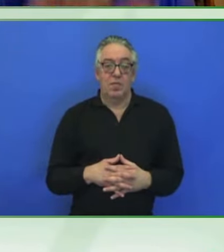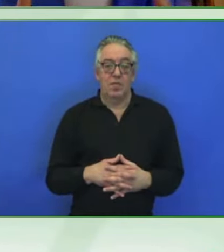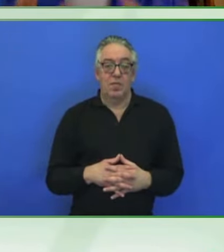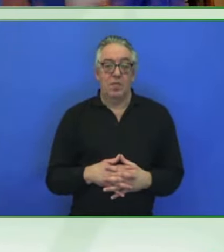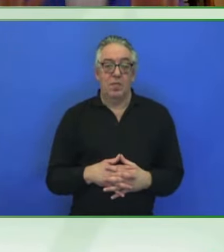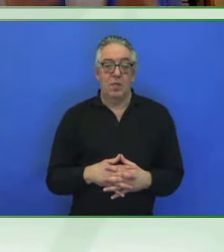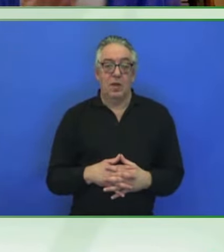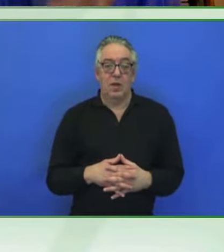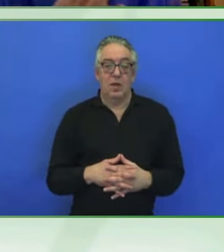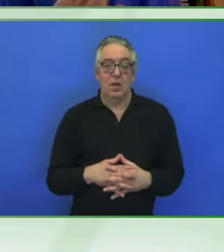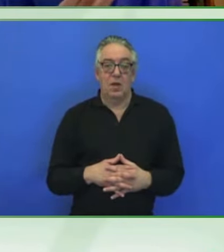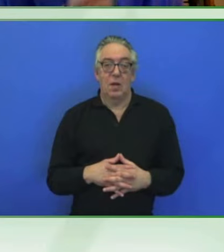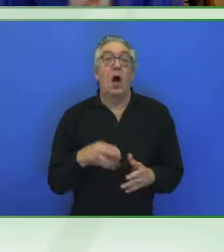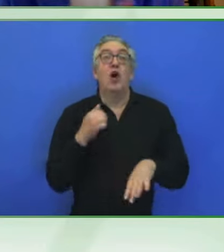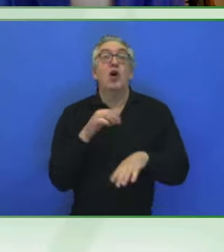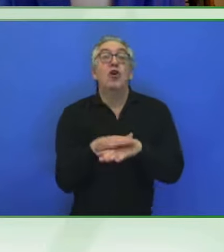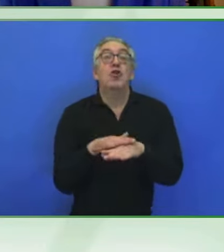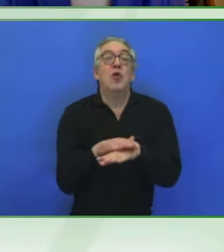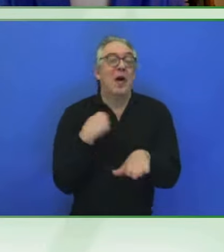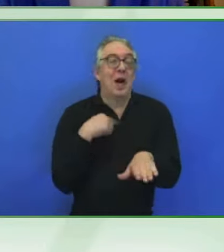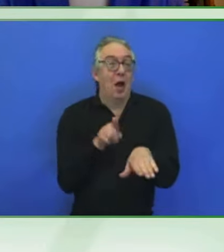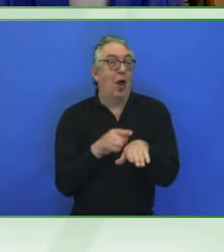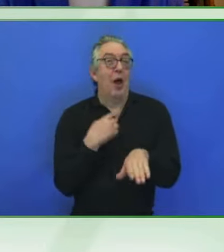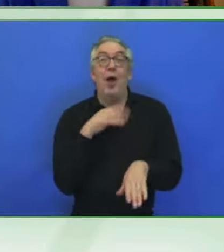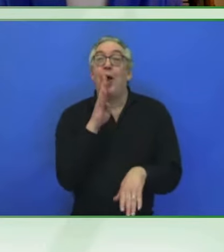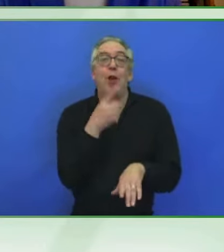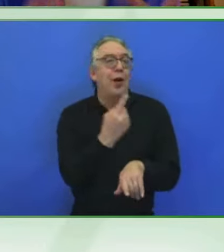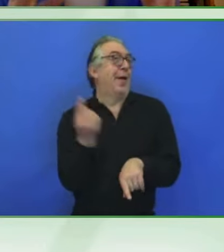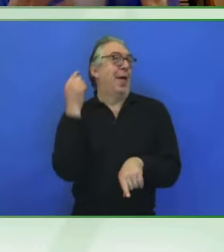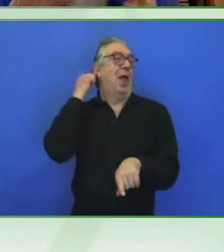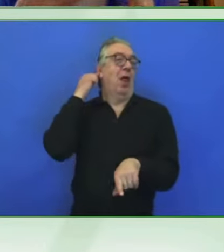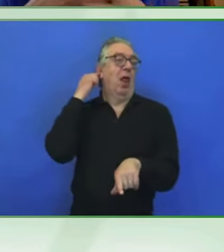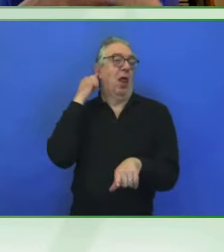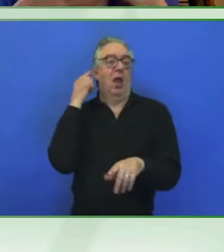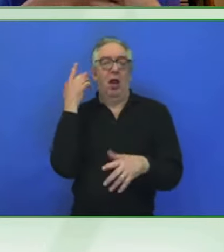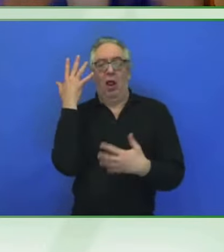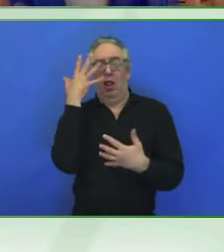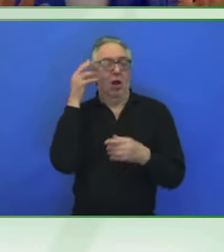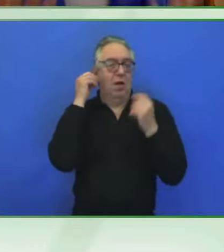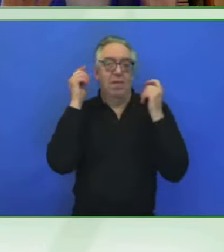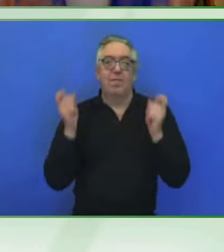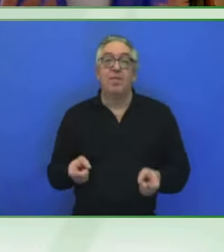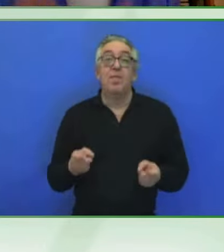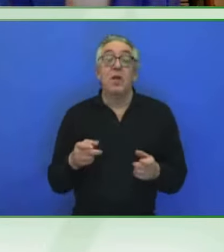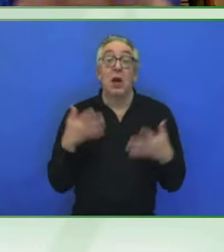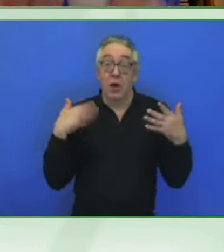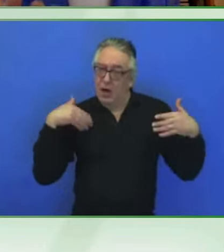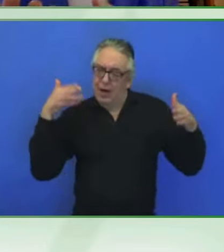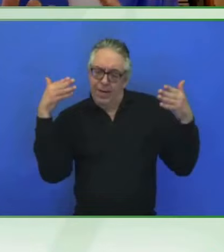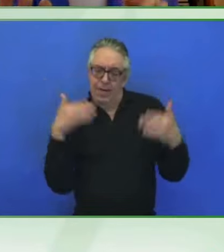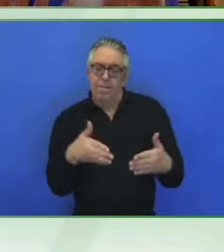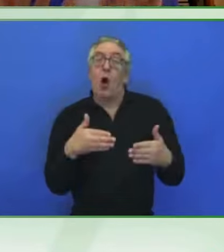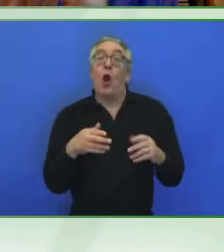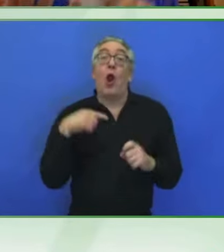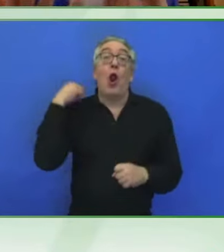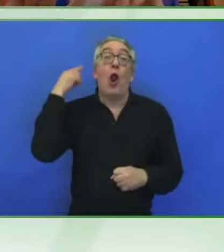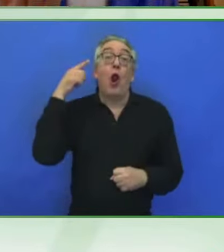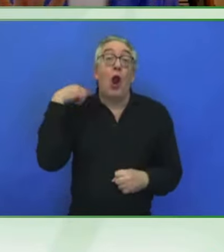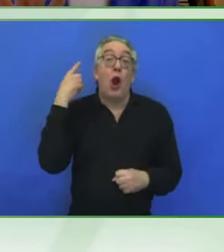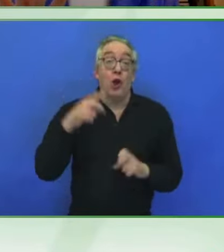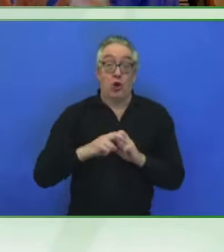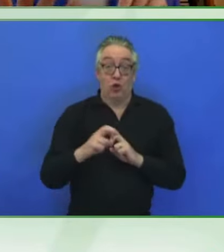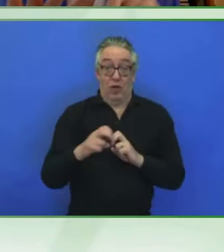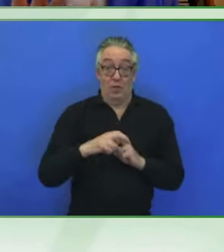Sorry. Okay, I'm going to be talking about Transport for London. Now, for people who've been to London, they will know they run